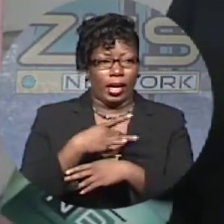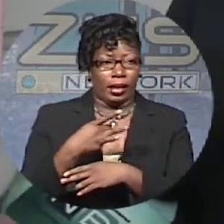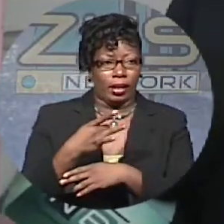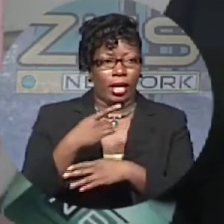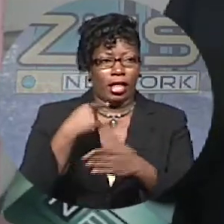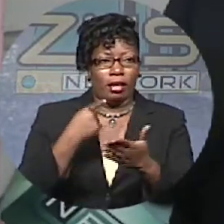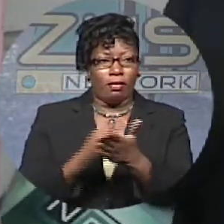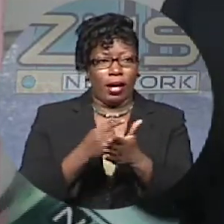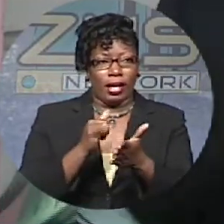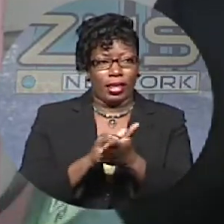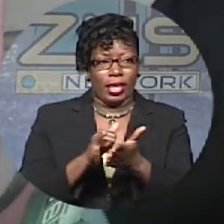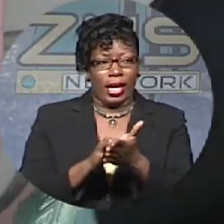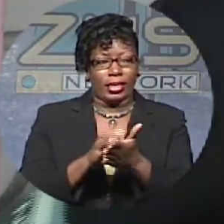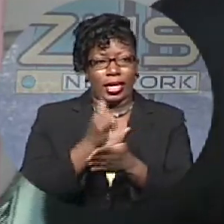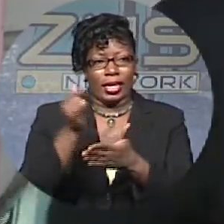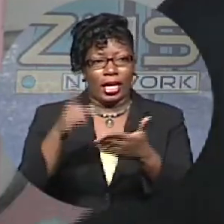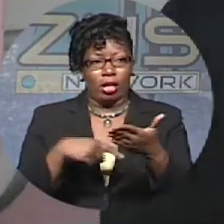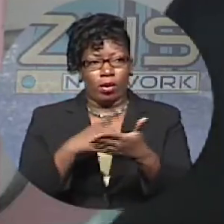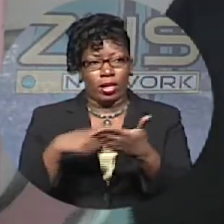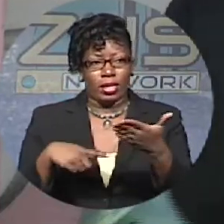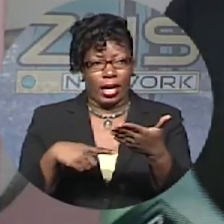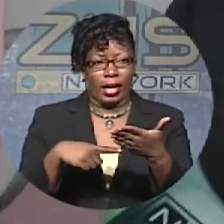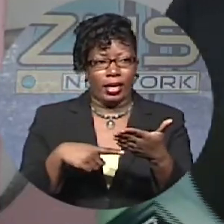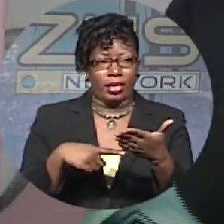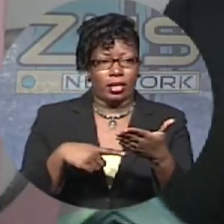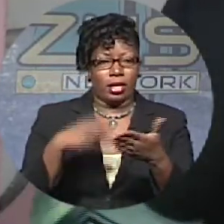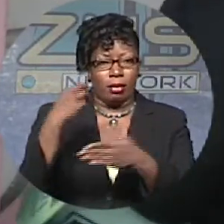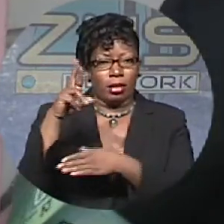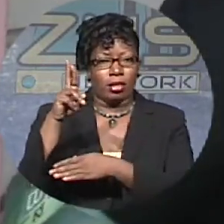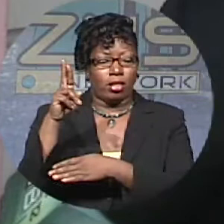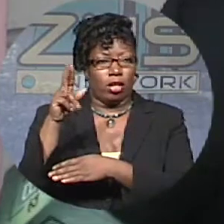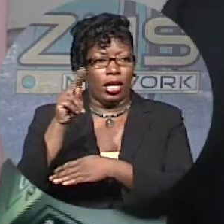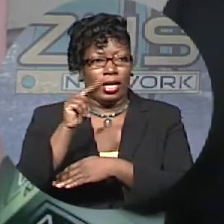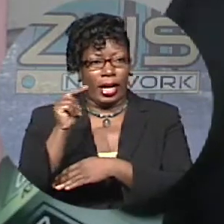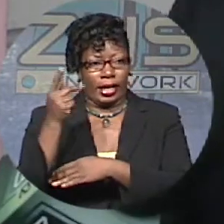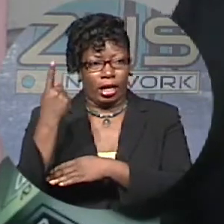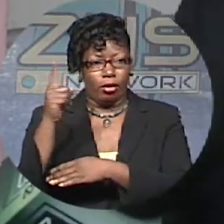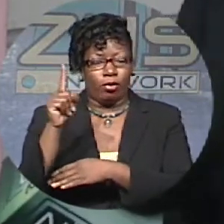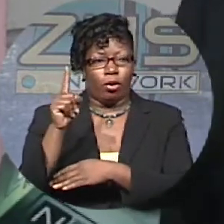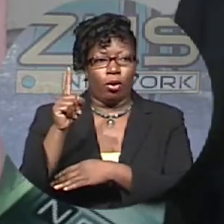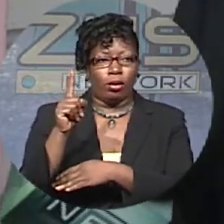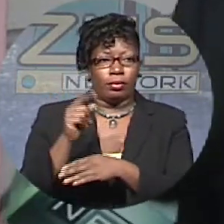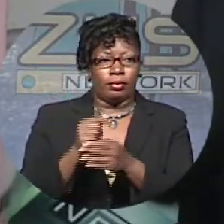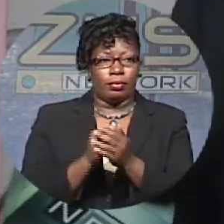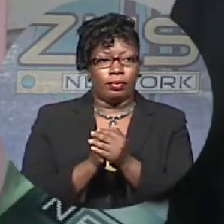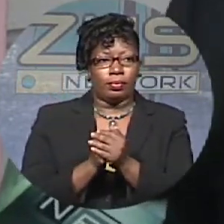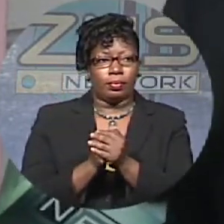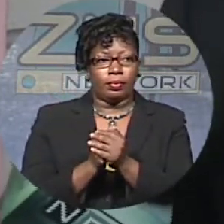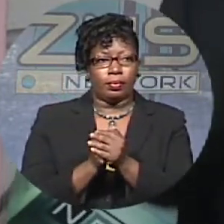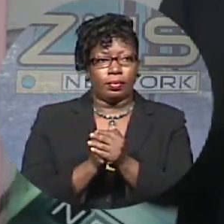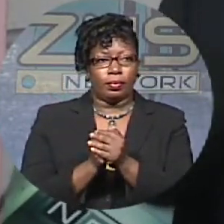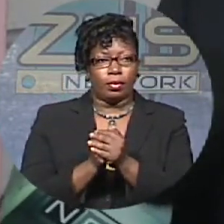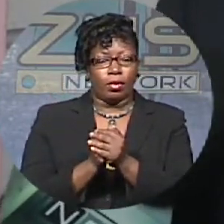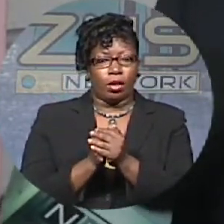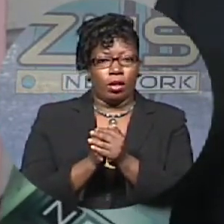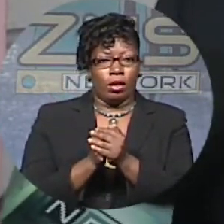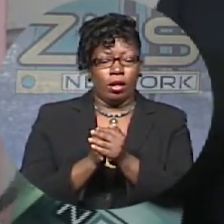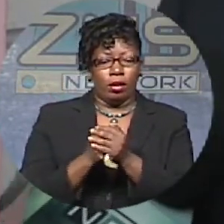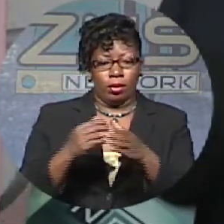the fact that they criticize Mr. Nygaard for being, in my view,